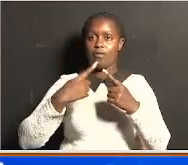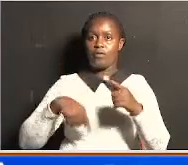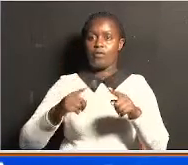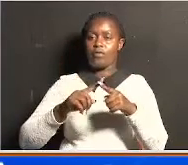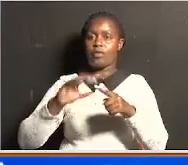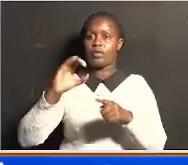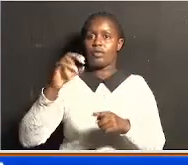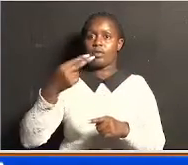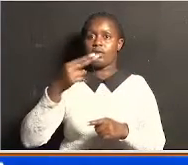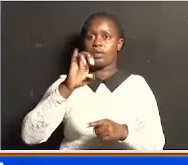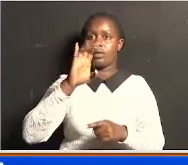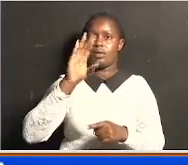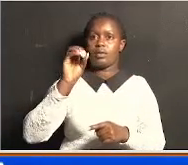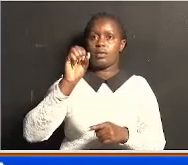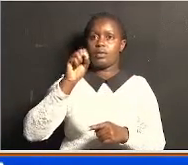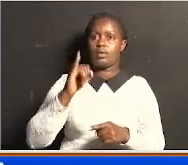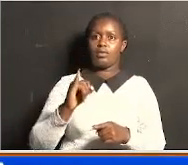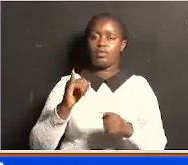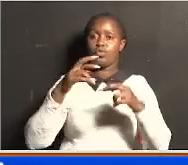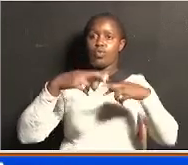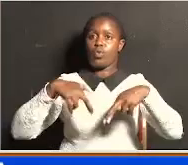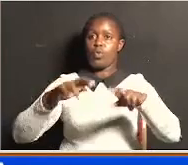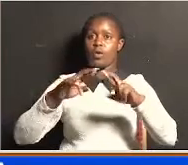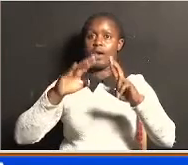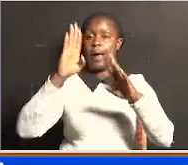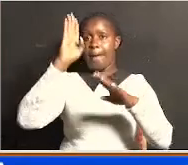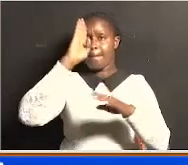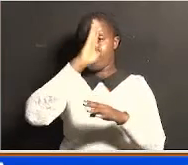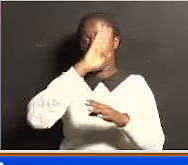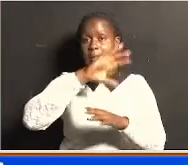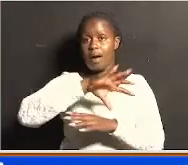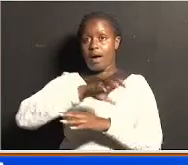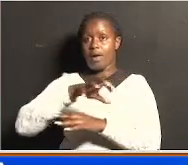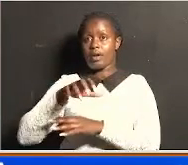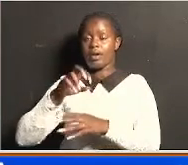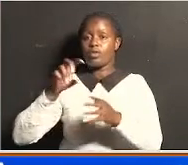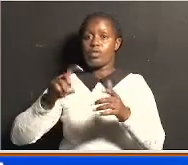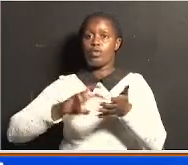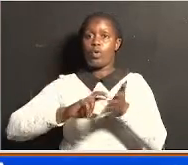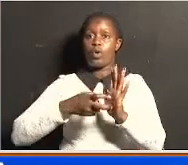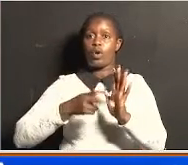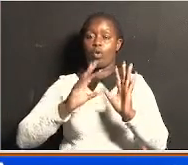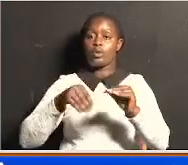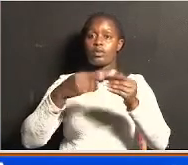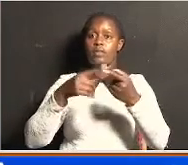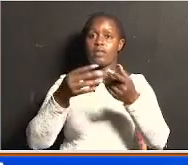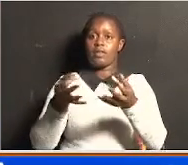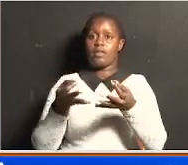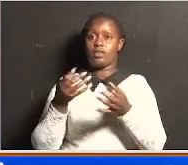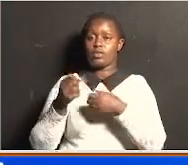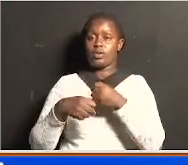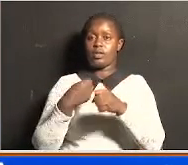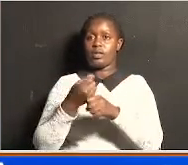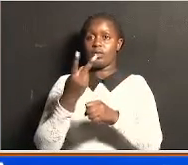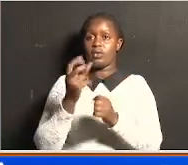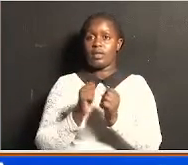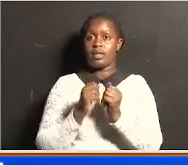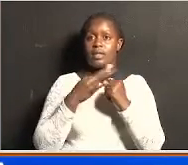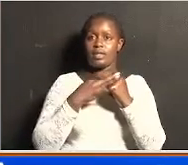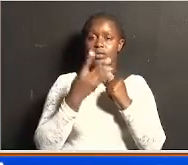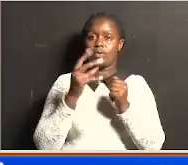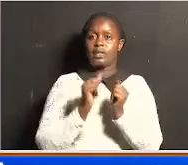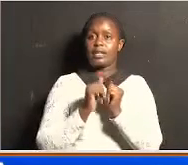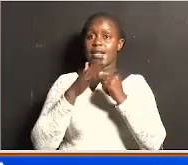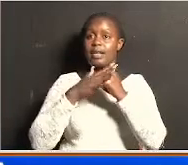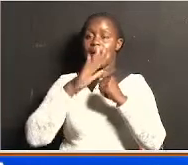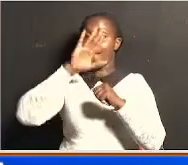Chebosi Wanelopi Kituni Road in Bungoma County. The contract was awarded in the financial year 2018-2019 by the county